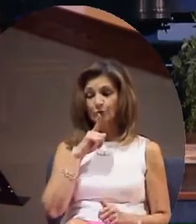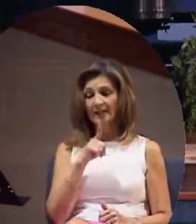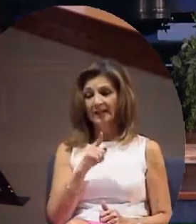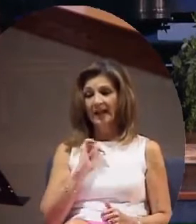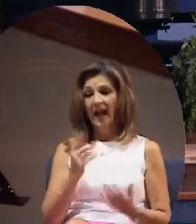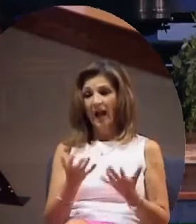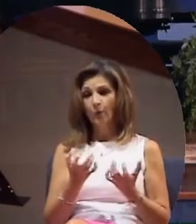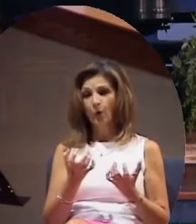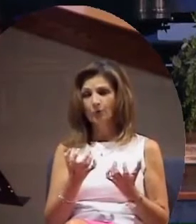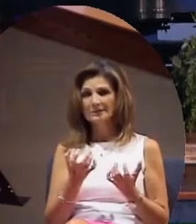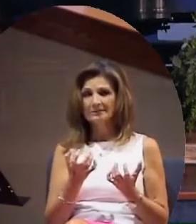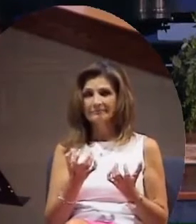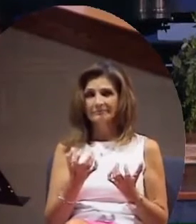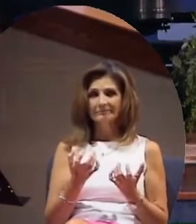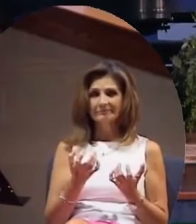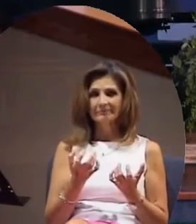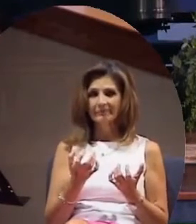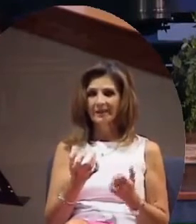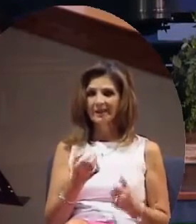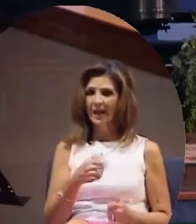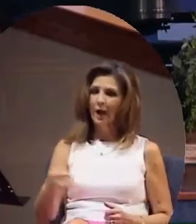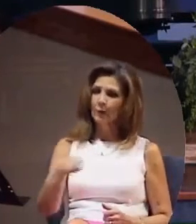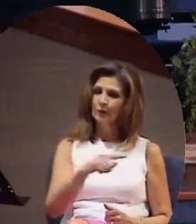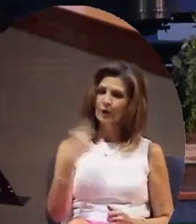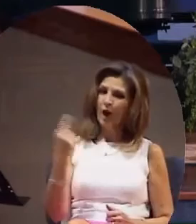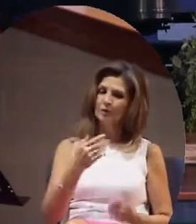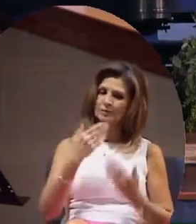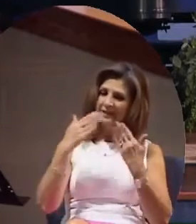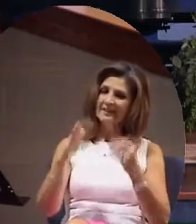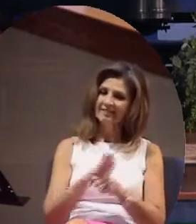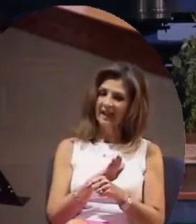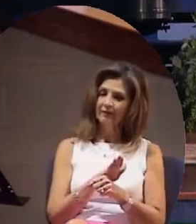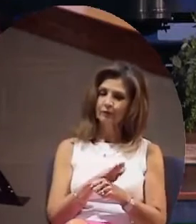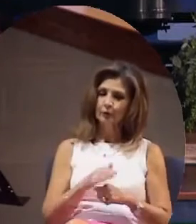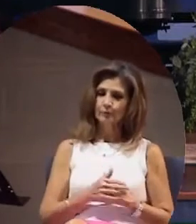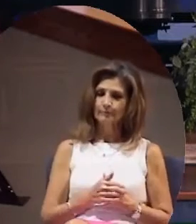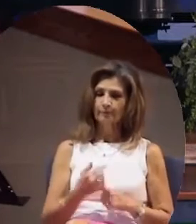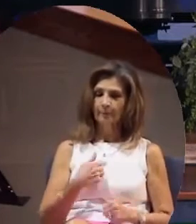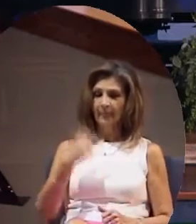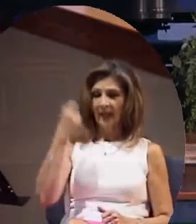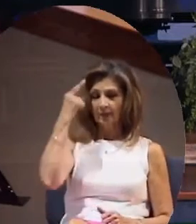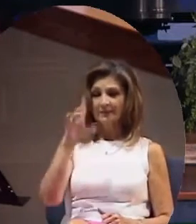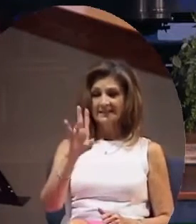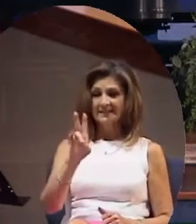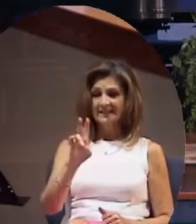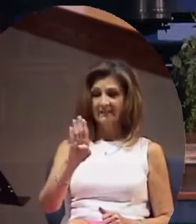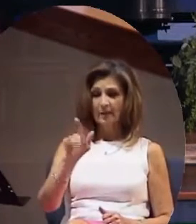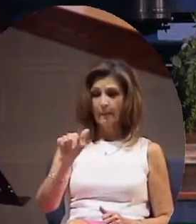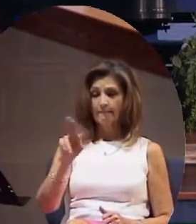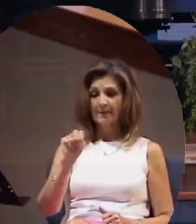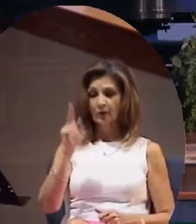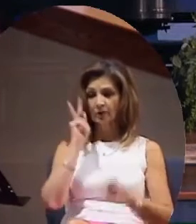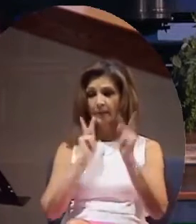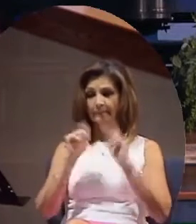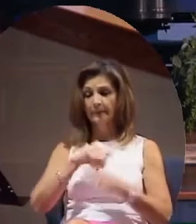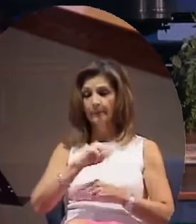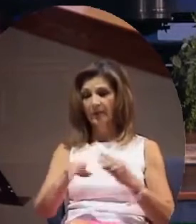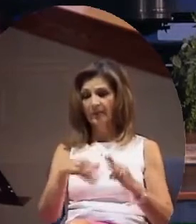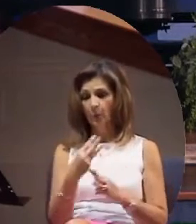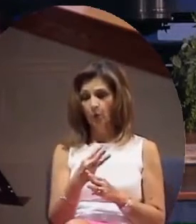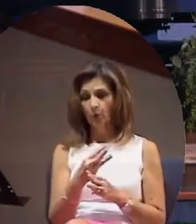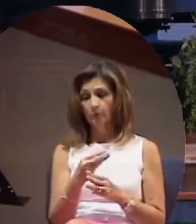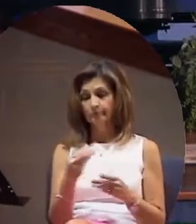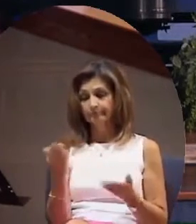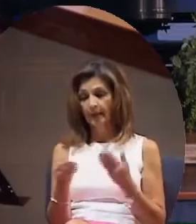I want you to don't never take it for granted. They tell me there's 7 billion people in this world or